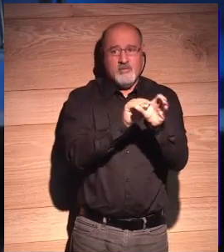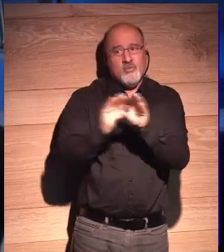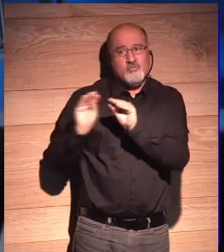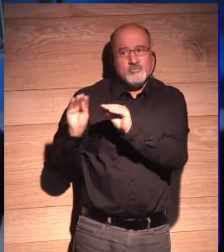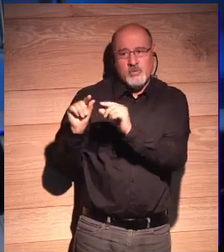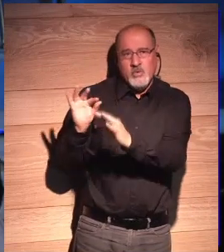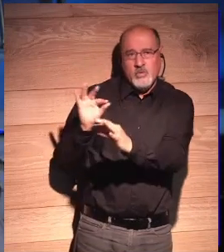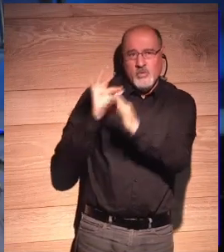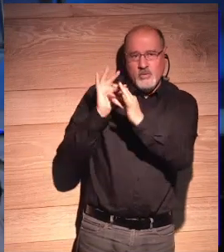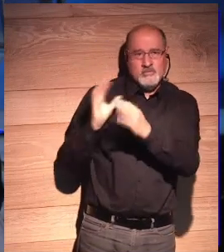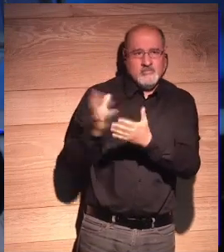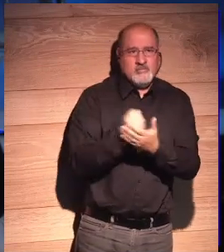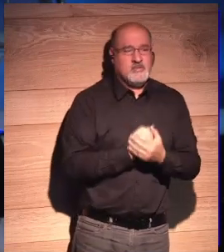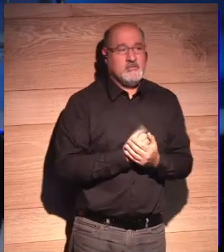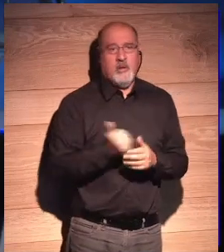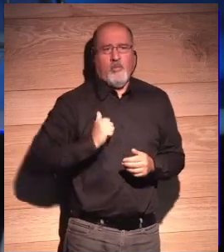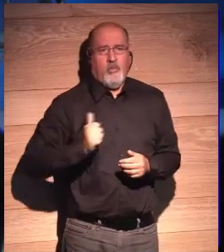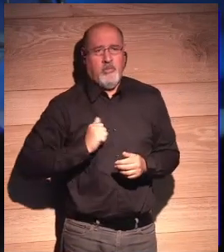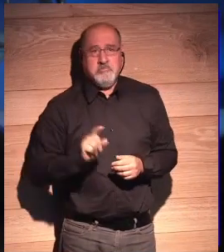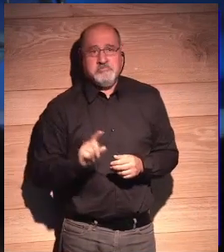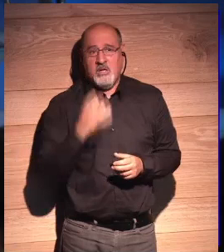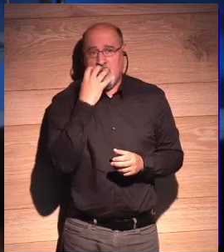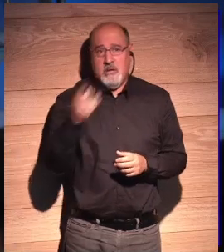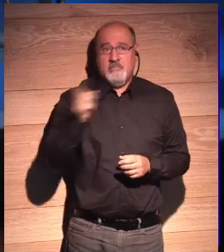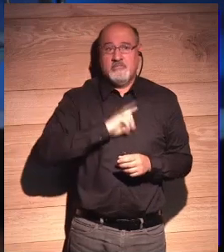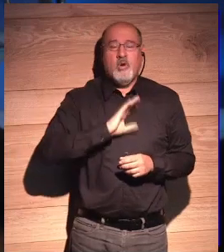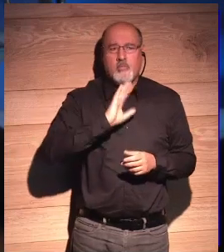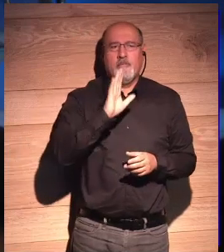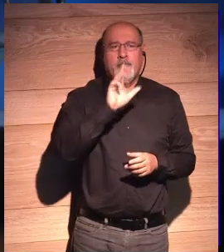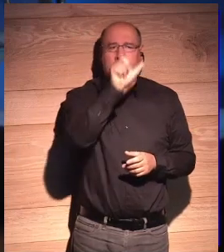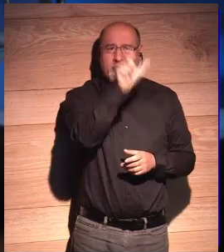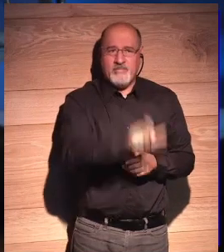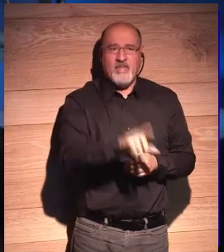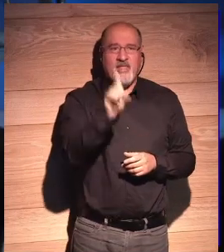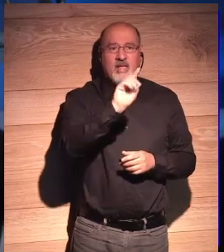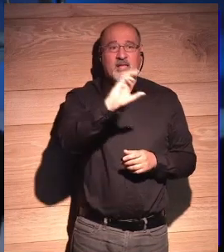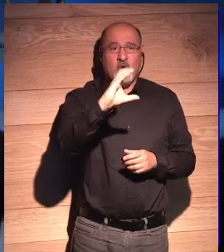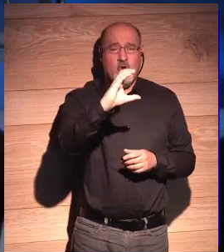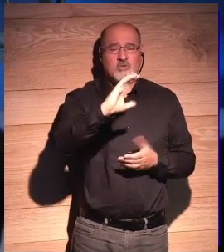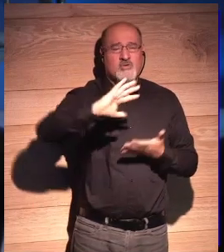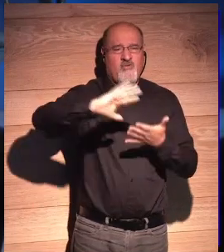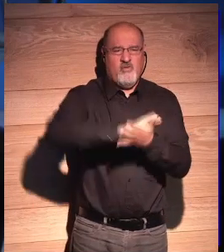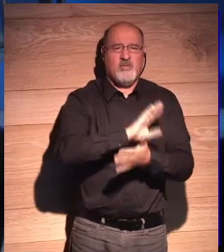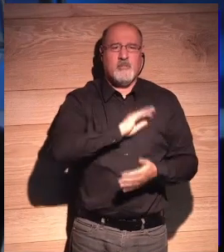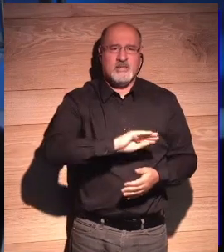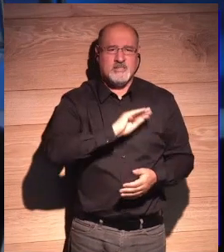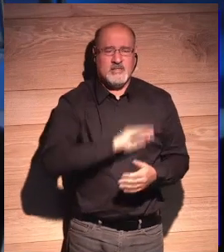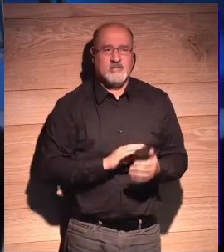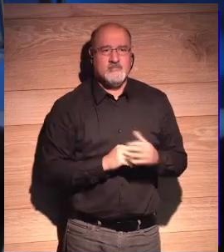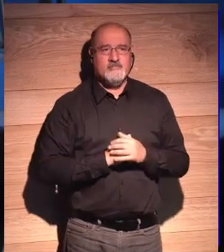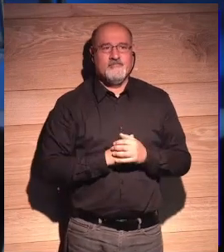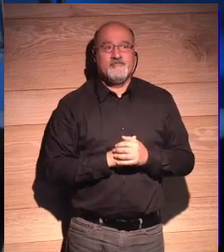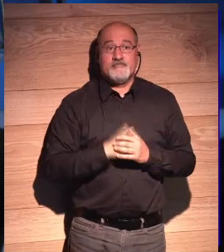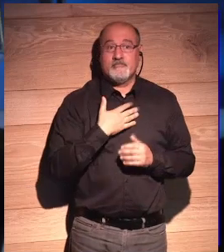form about any complaint that I've stolen anything, or I've used the influence that Daniel Clowes could have over me.